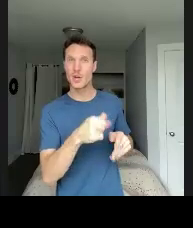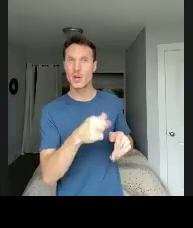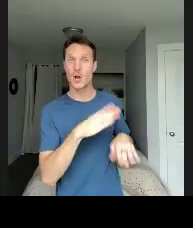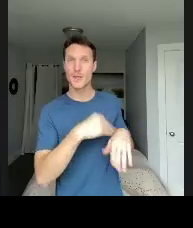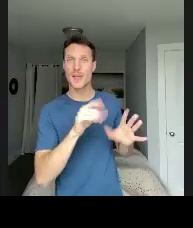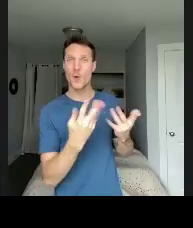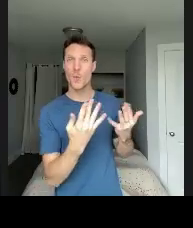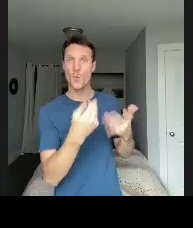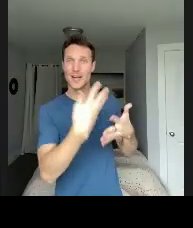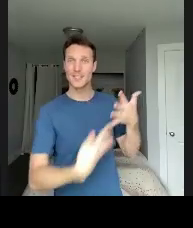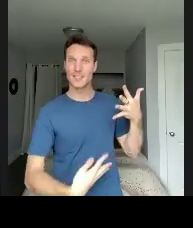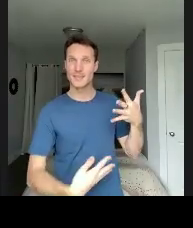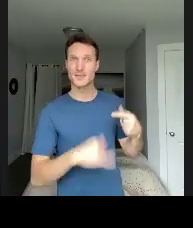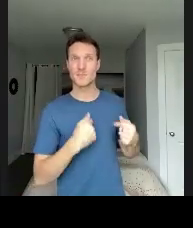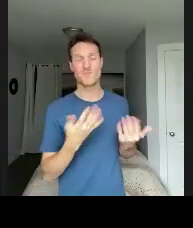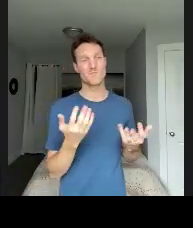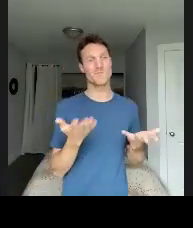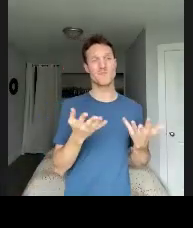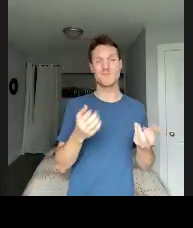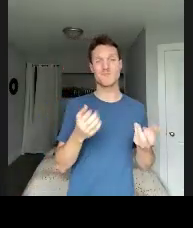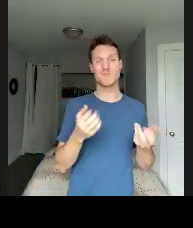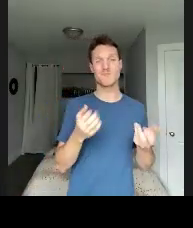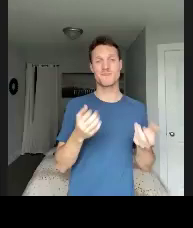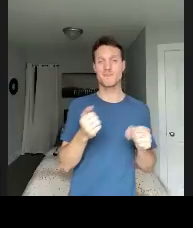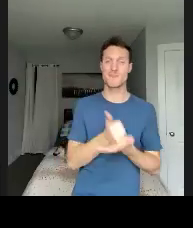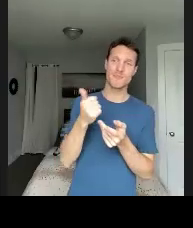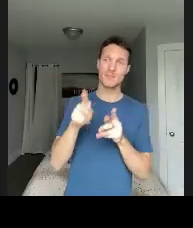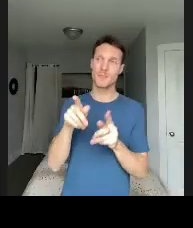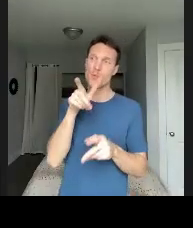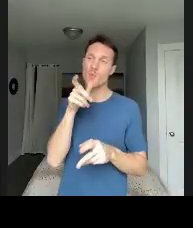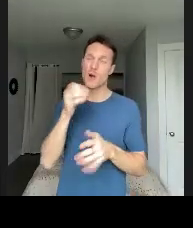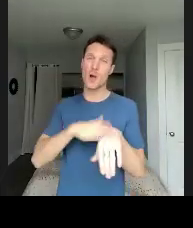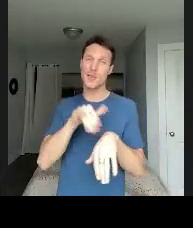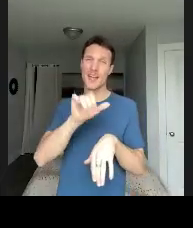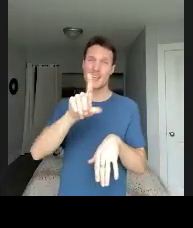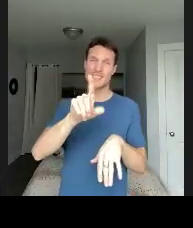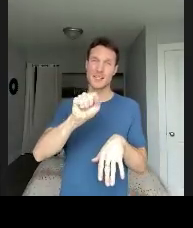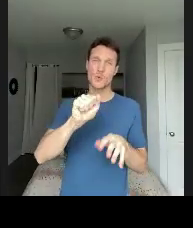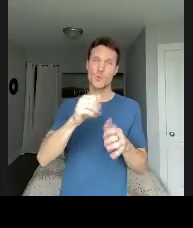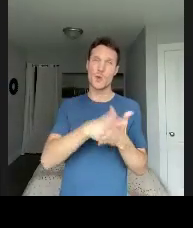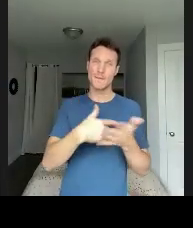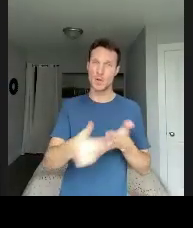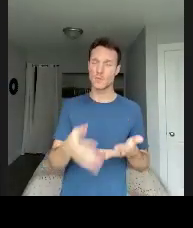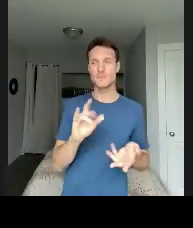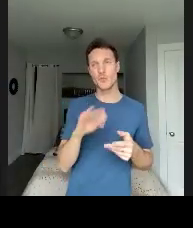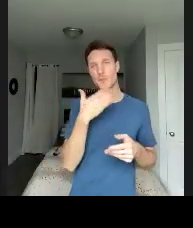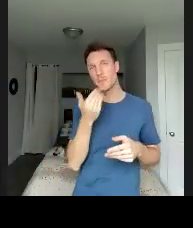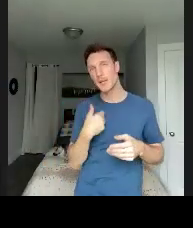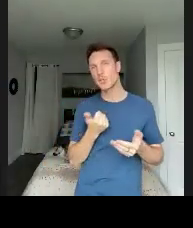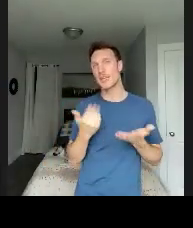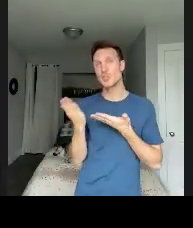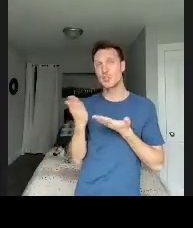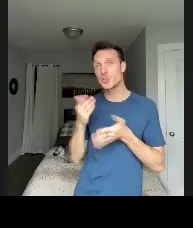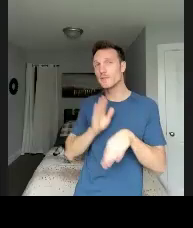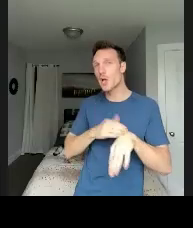identify folks that are maybe currently on the IDD waiver that would be better served on the community support waiver. So